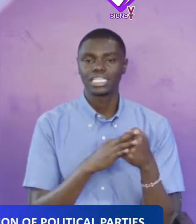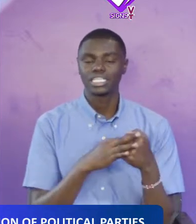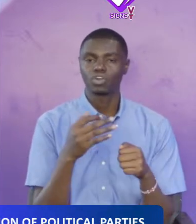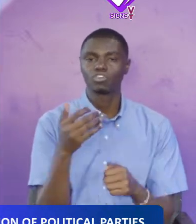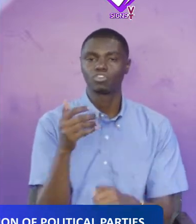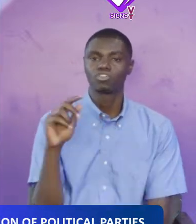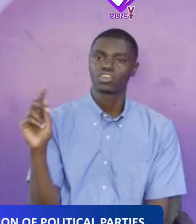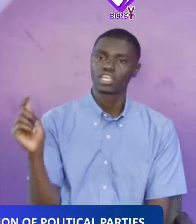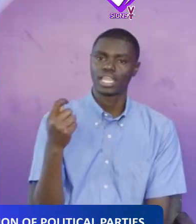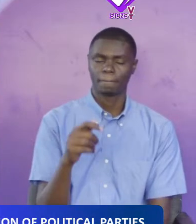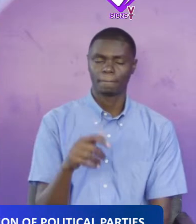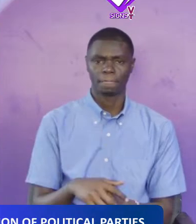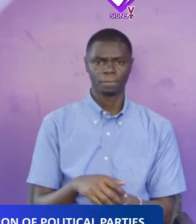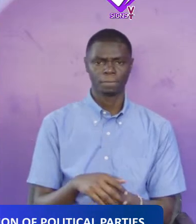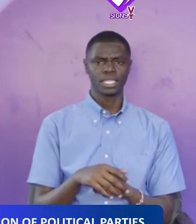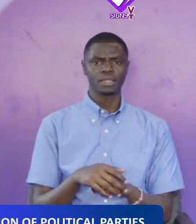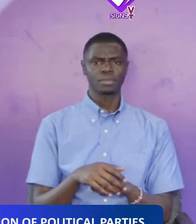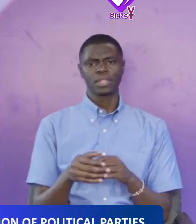not